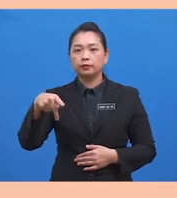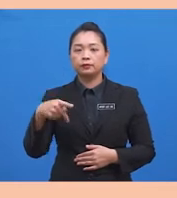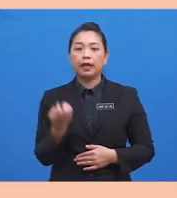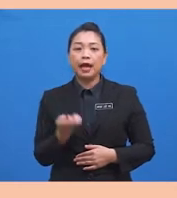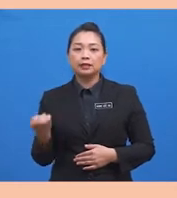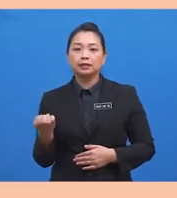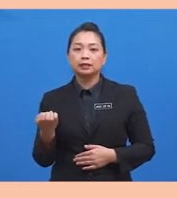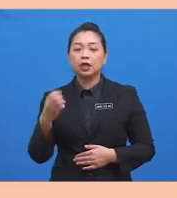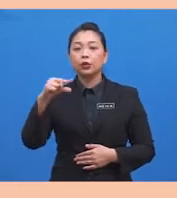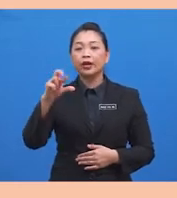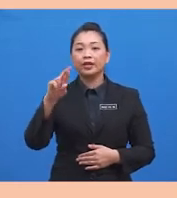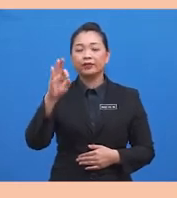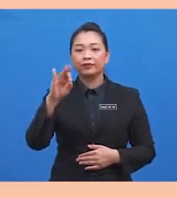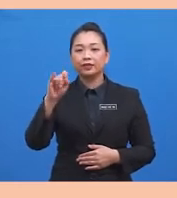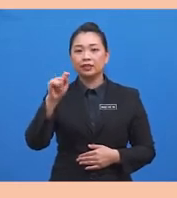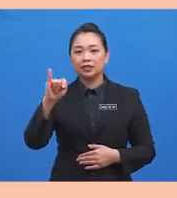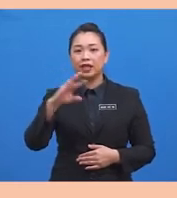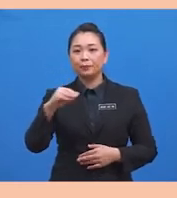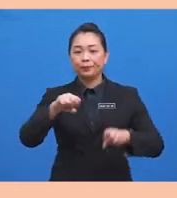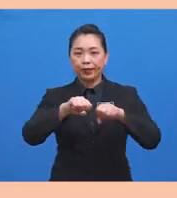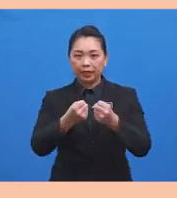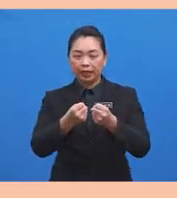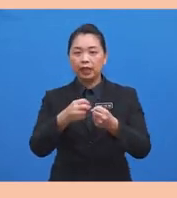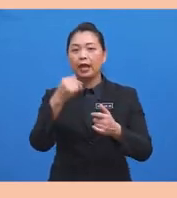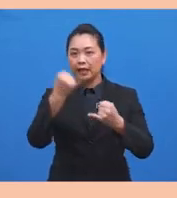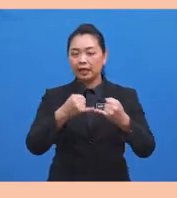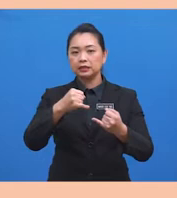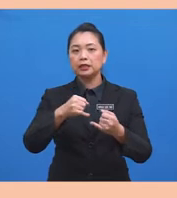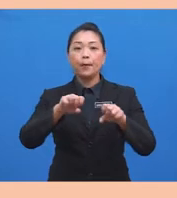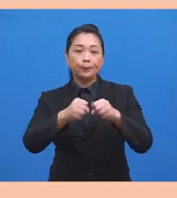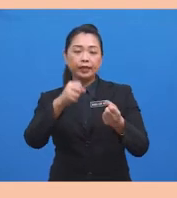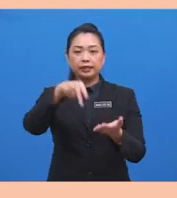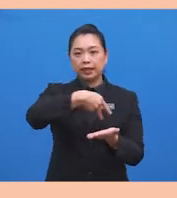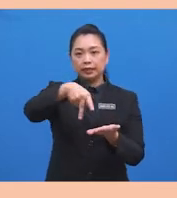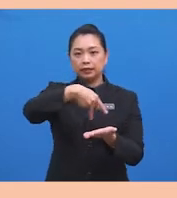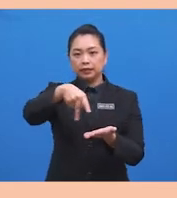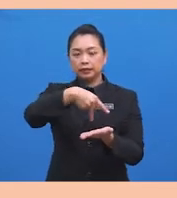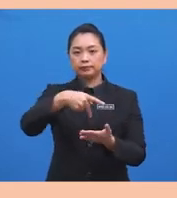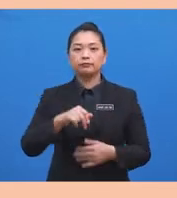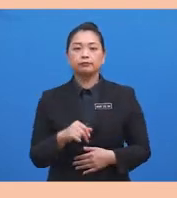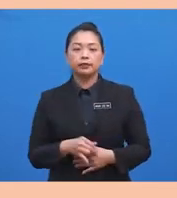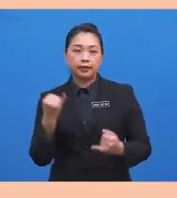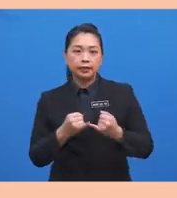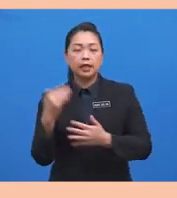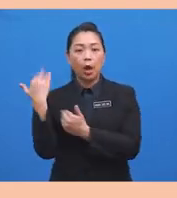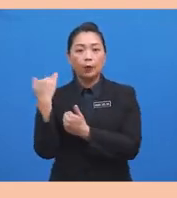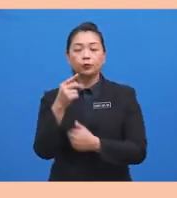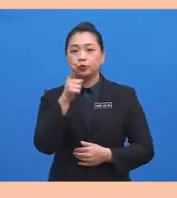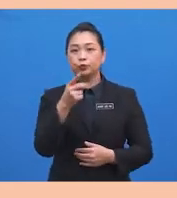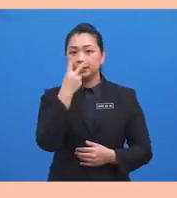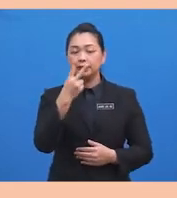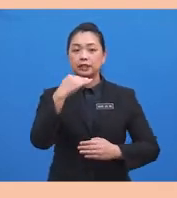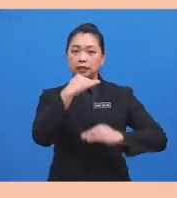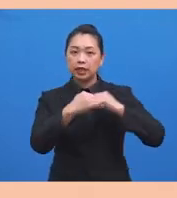and breaking. Finally about breakdancers. As you read, I hope you see the